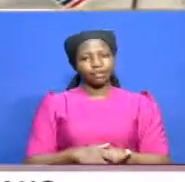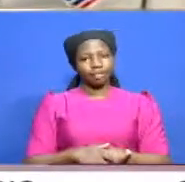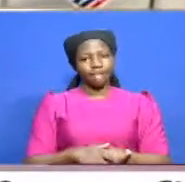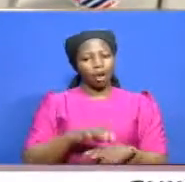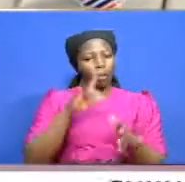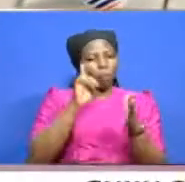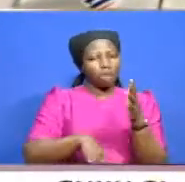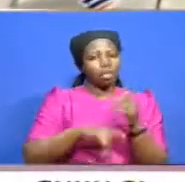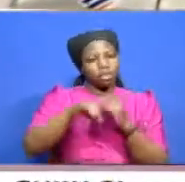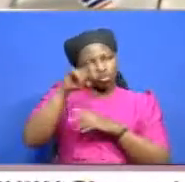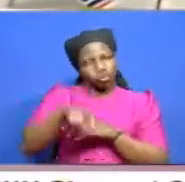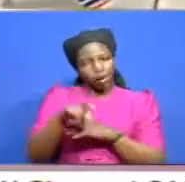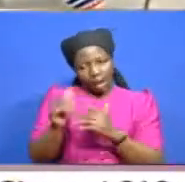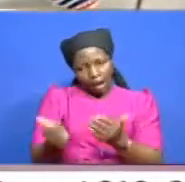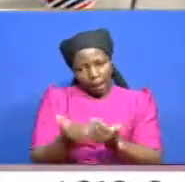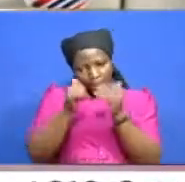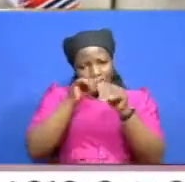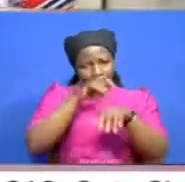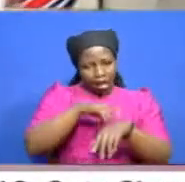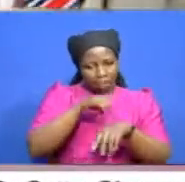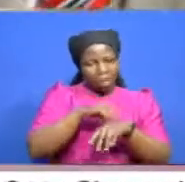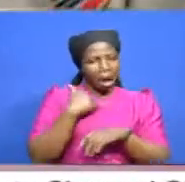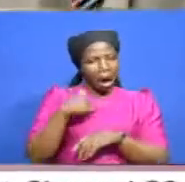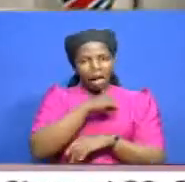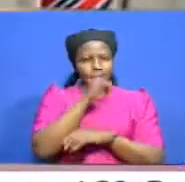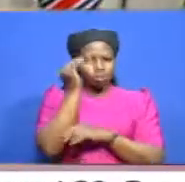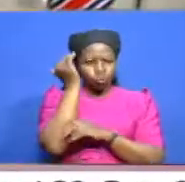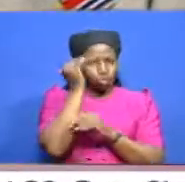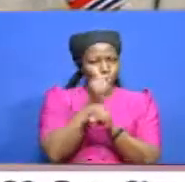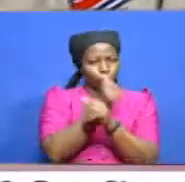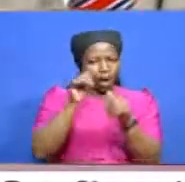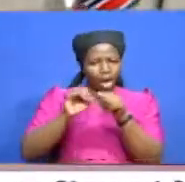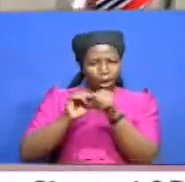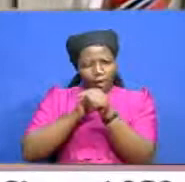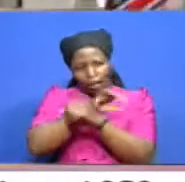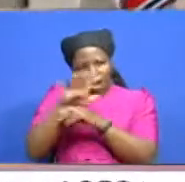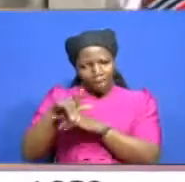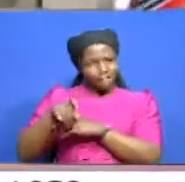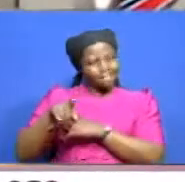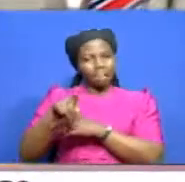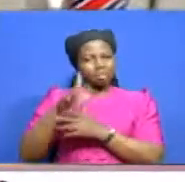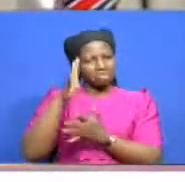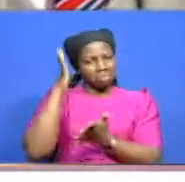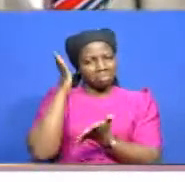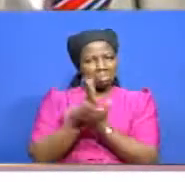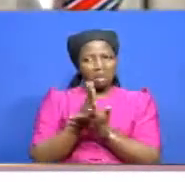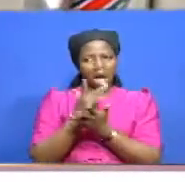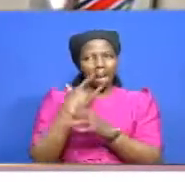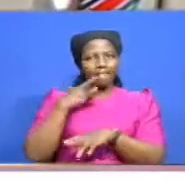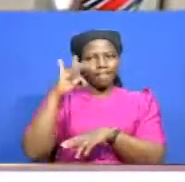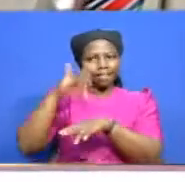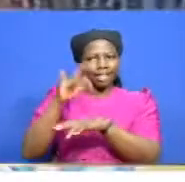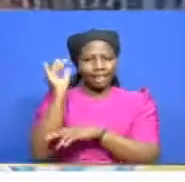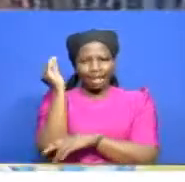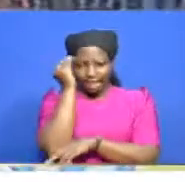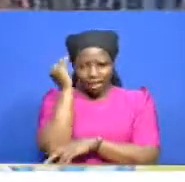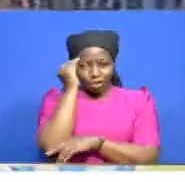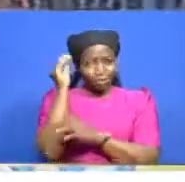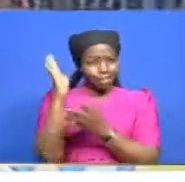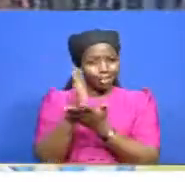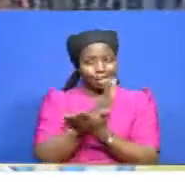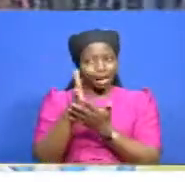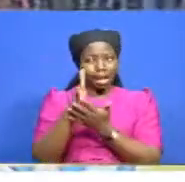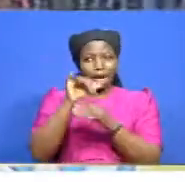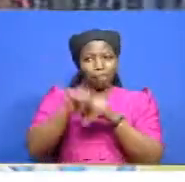done, even as we live in the reality that the COVID-19 pandemic has not spared the education sector in terms of